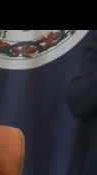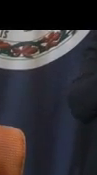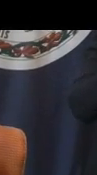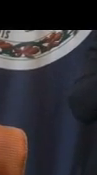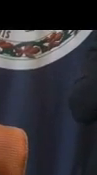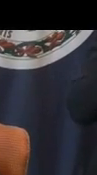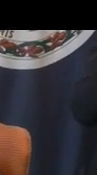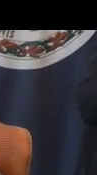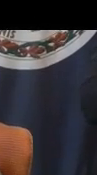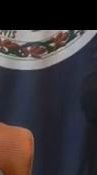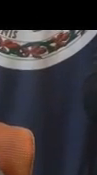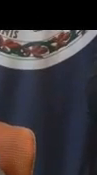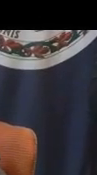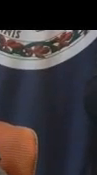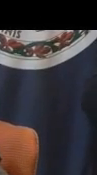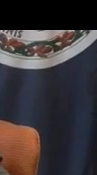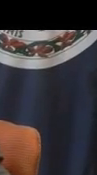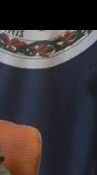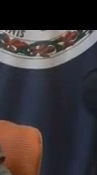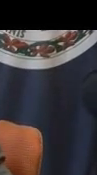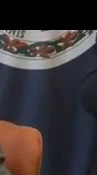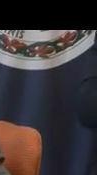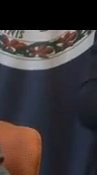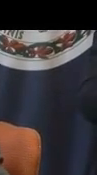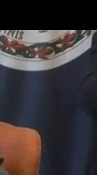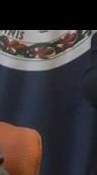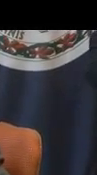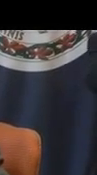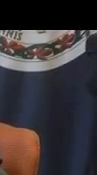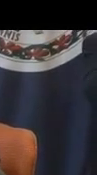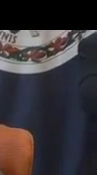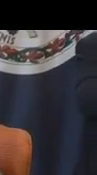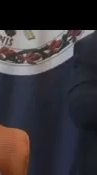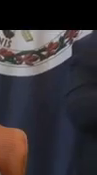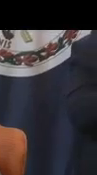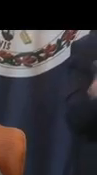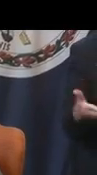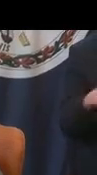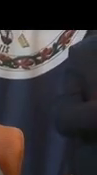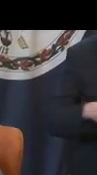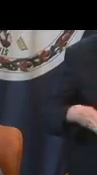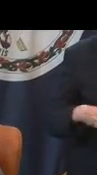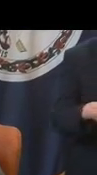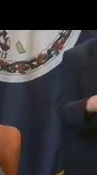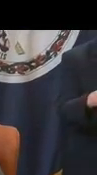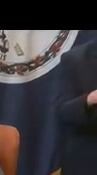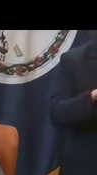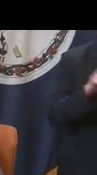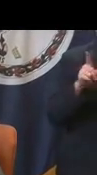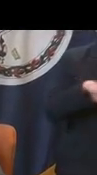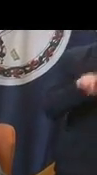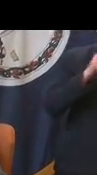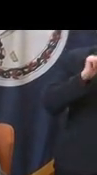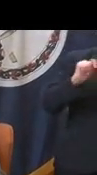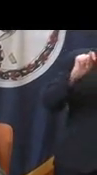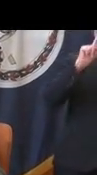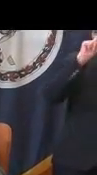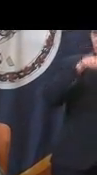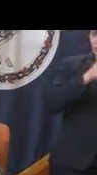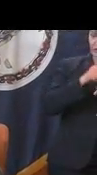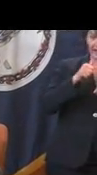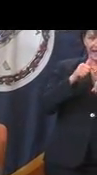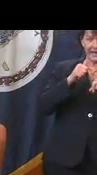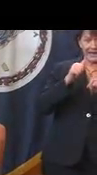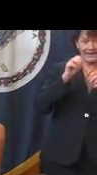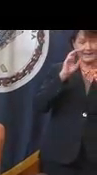too, because we don't need people in this most prosperous nation on the planet dying in the gutters. But when you try to create a paradigm that's